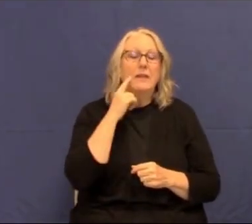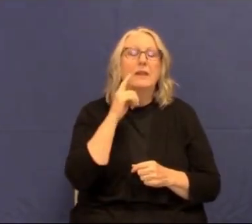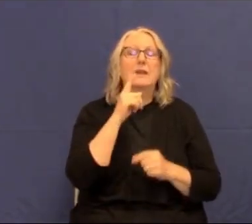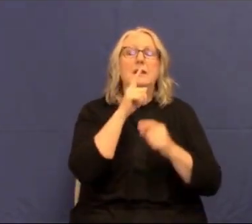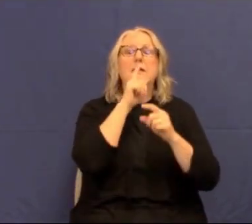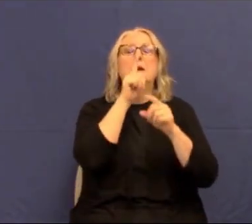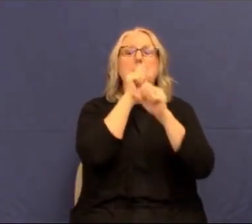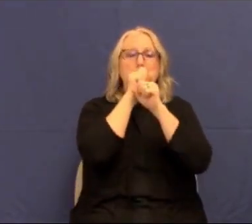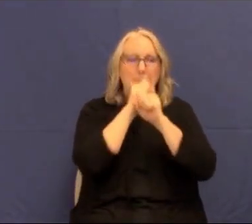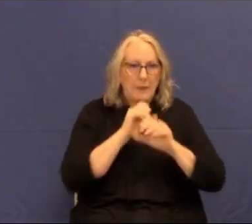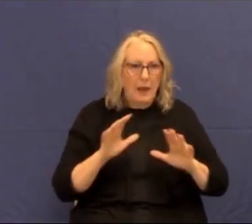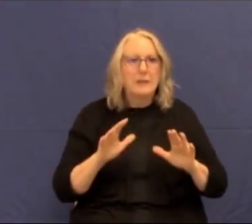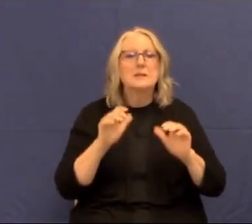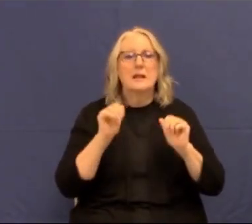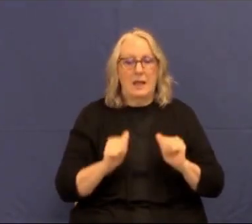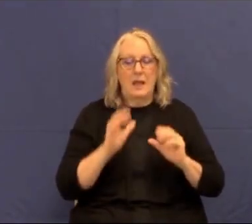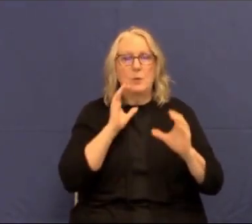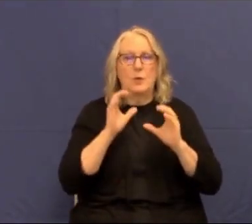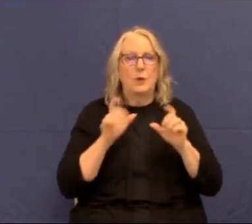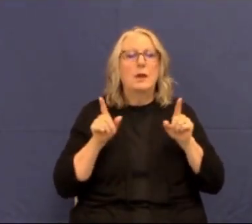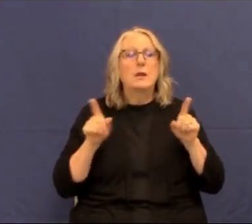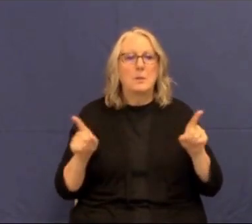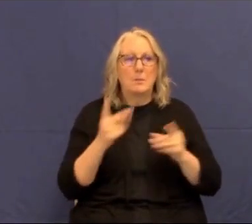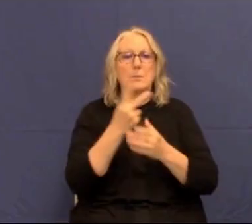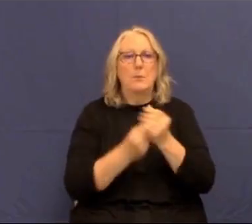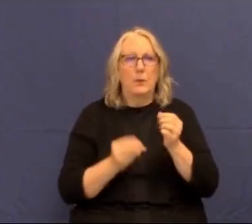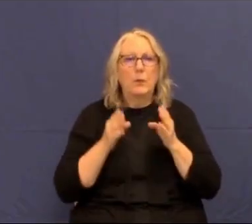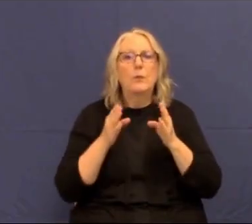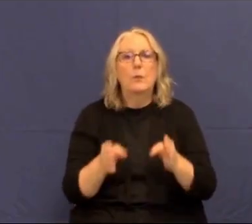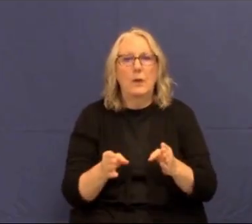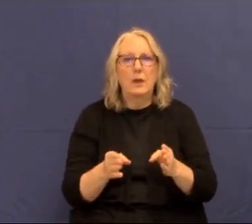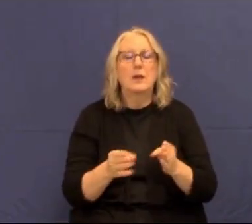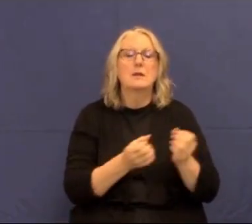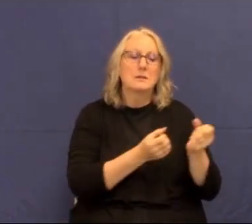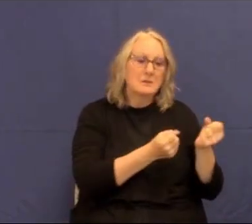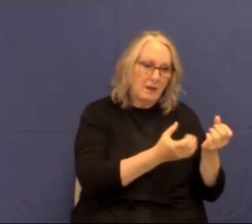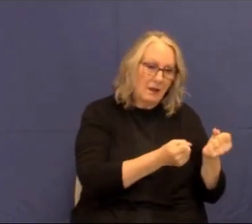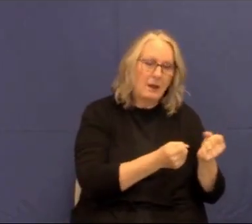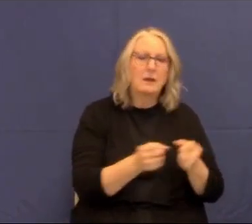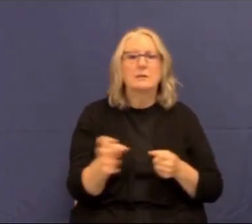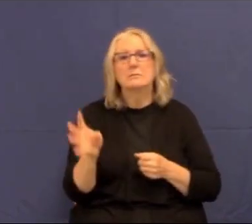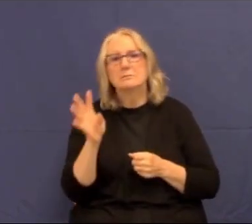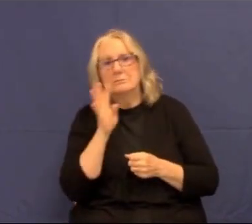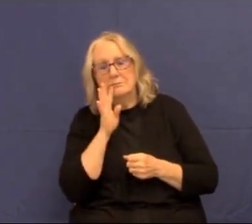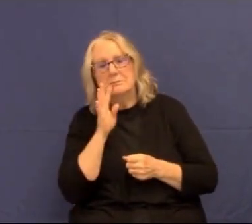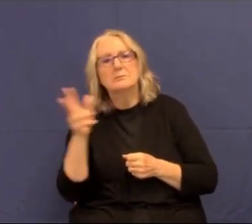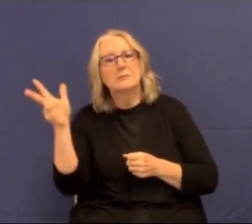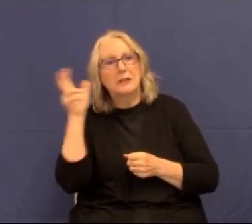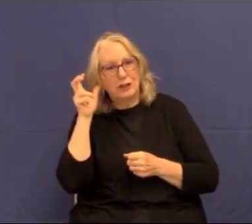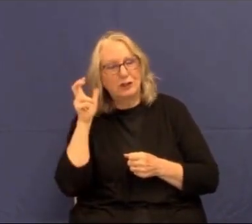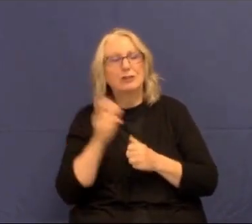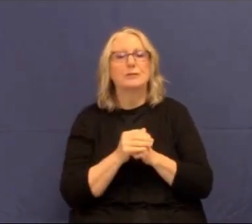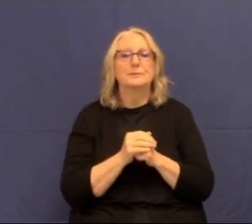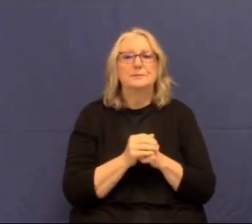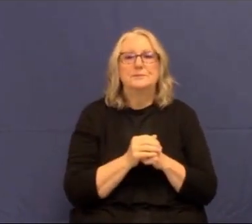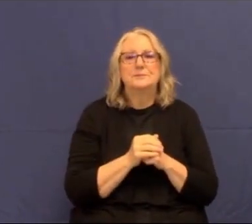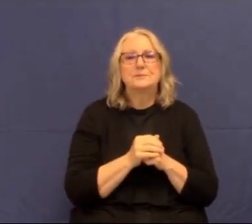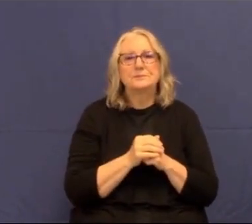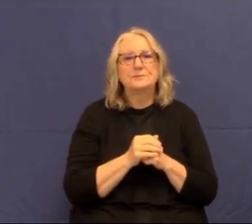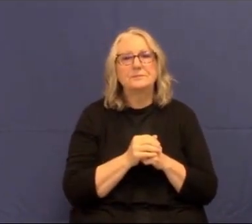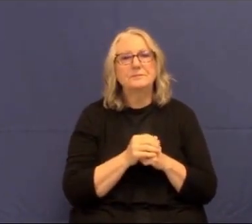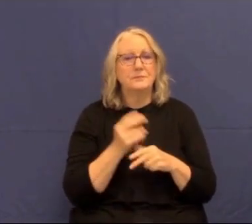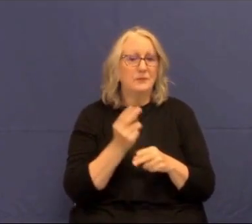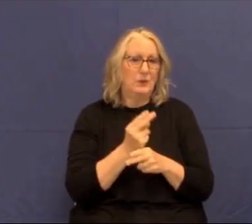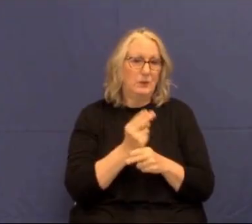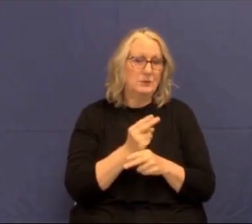I think it's been a blessing to be able to communicate both ways, to be able to sign and then to also be able to hear with